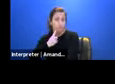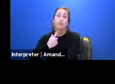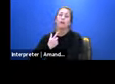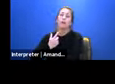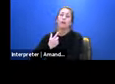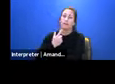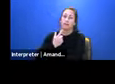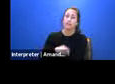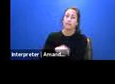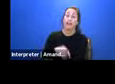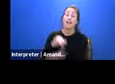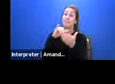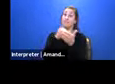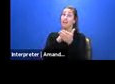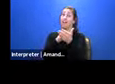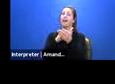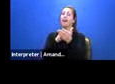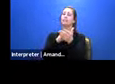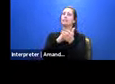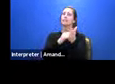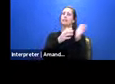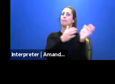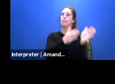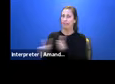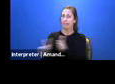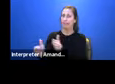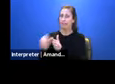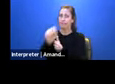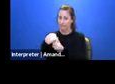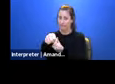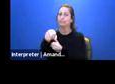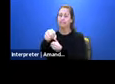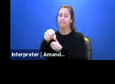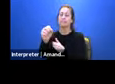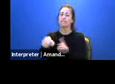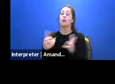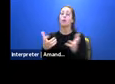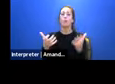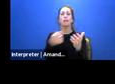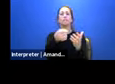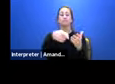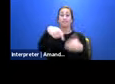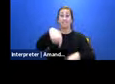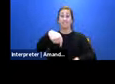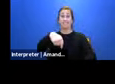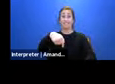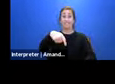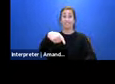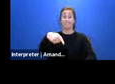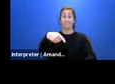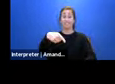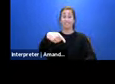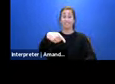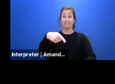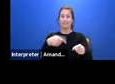our plan there. We want to be able to open up the campus, the high school campus, to allow